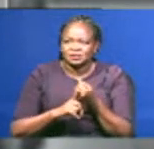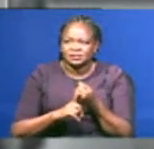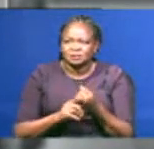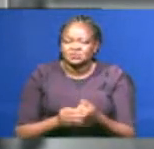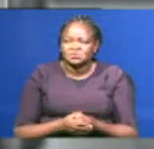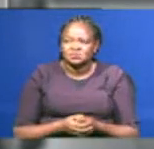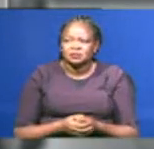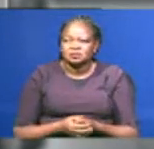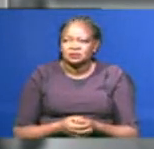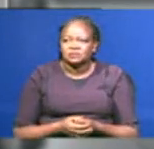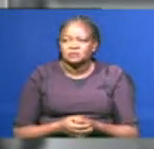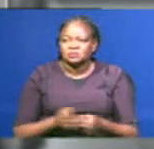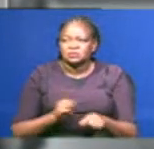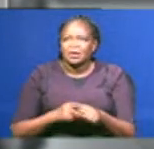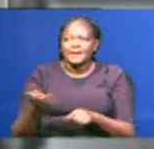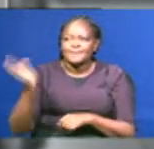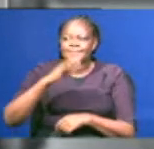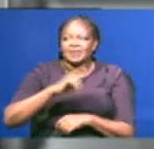On return to Kenya in